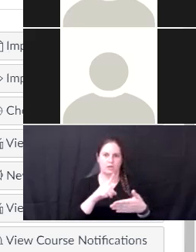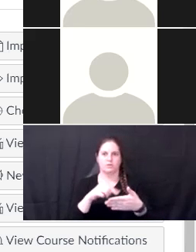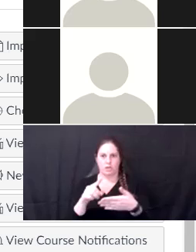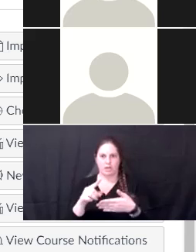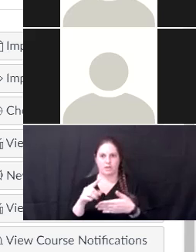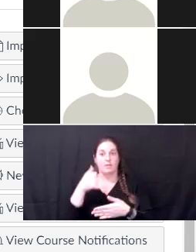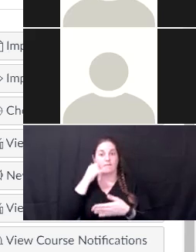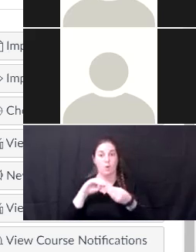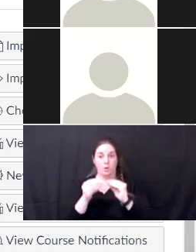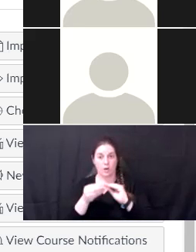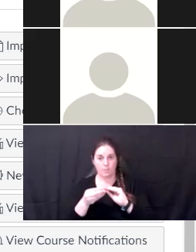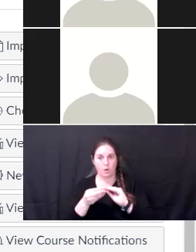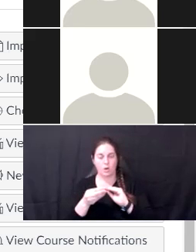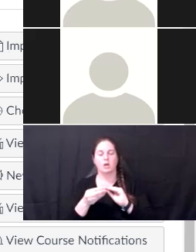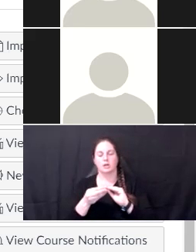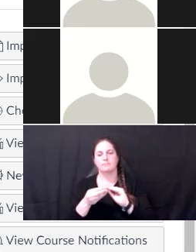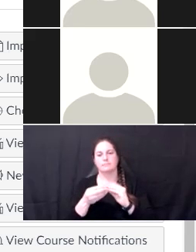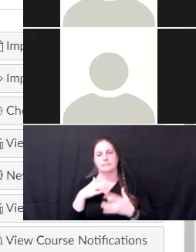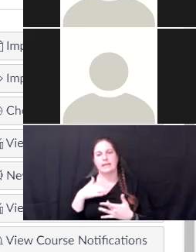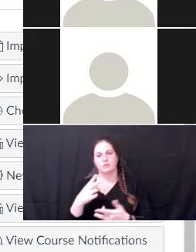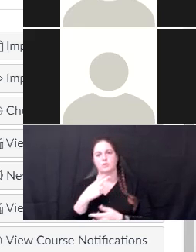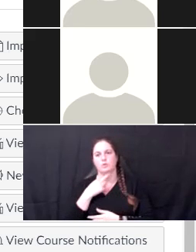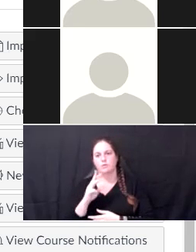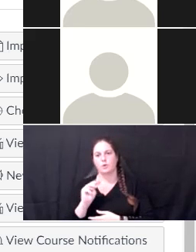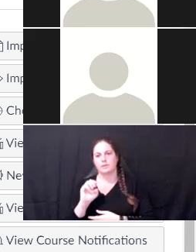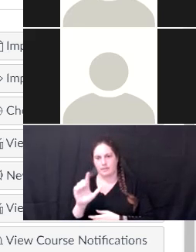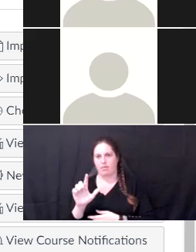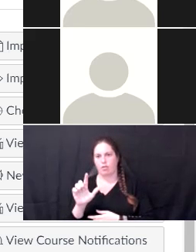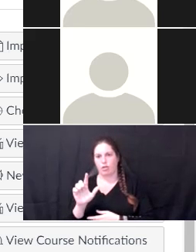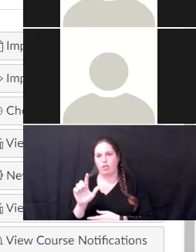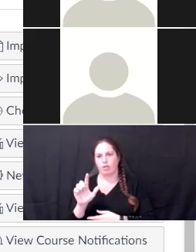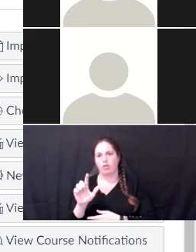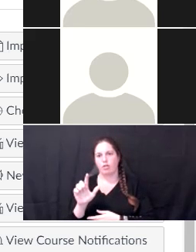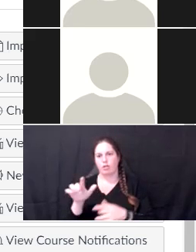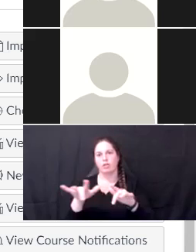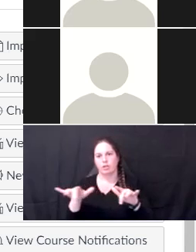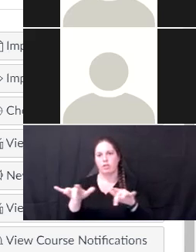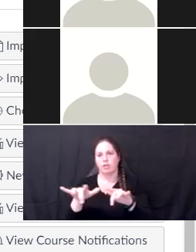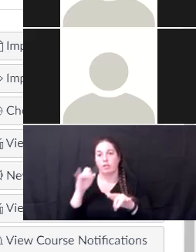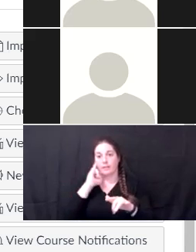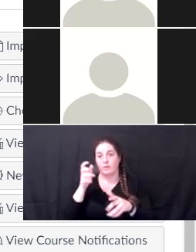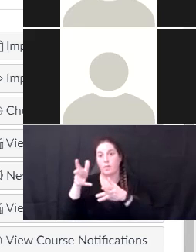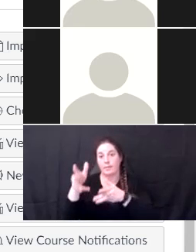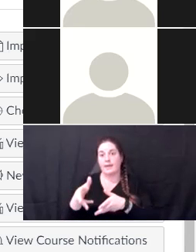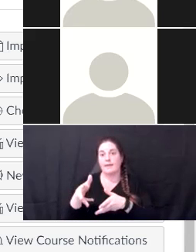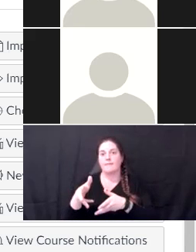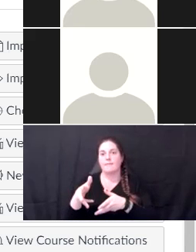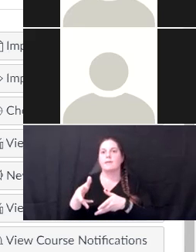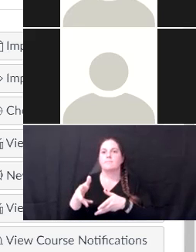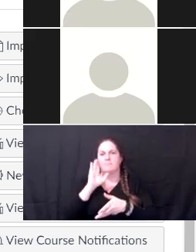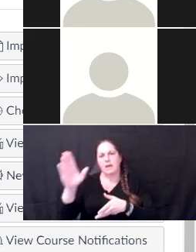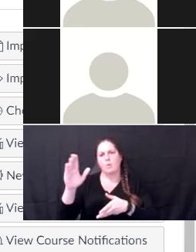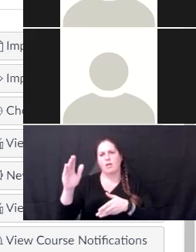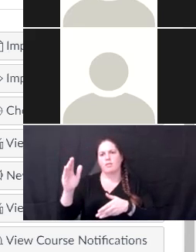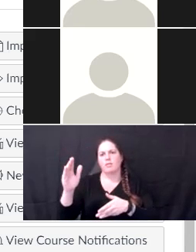you to a voicemail. Uh, if you leave a recording for me, it'll get routed to me and